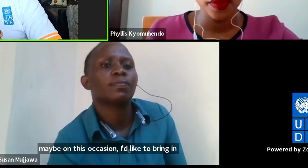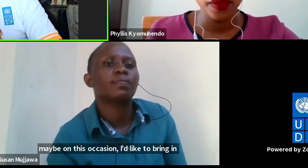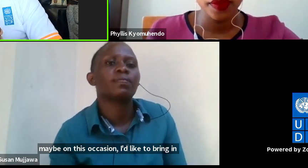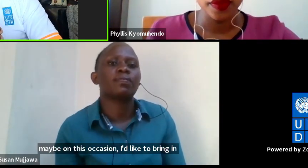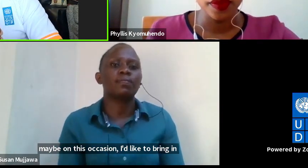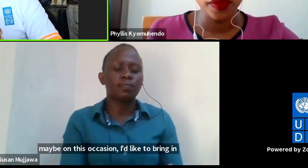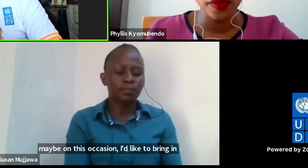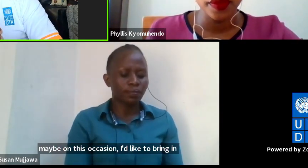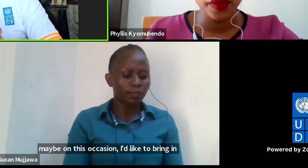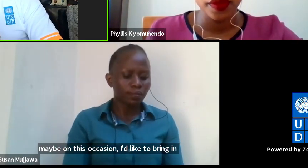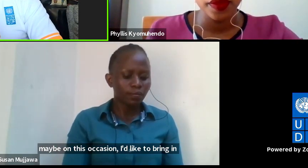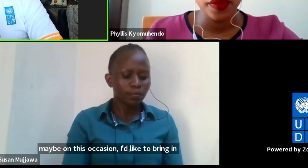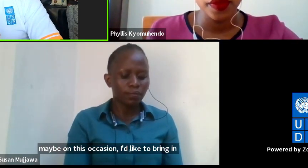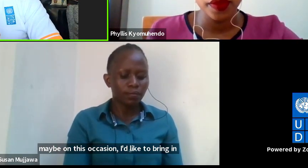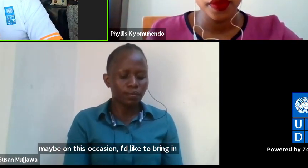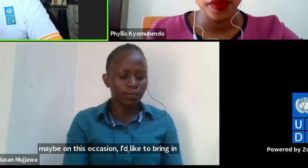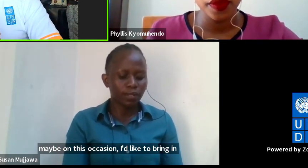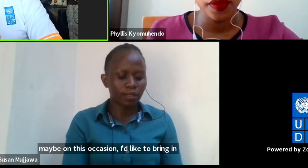Solomon. Solomon,